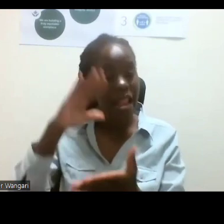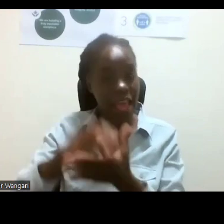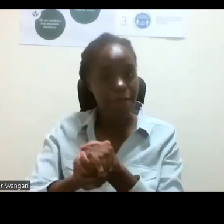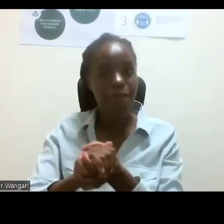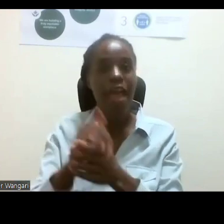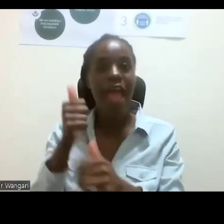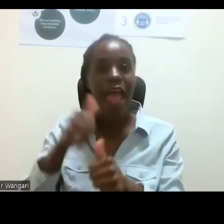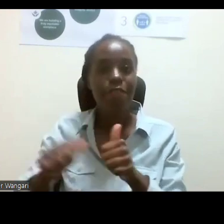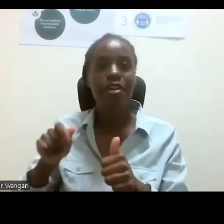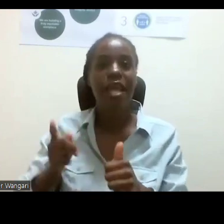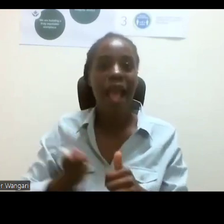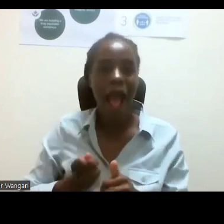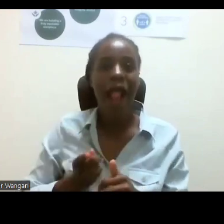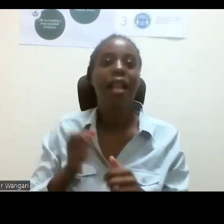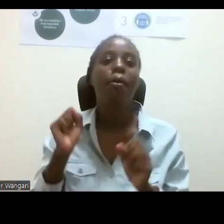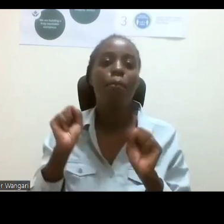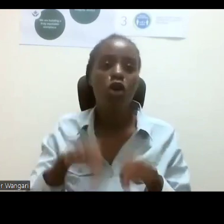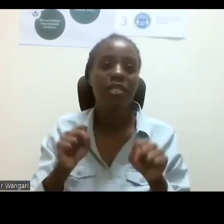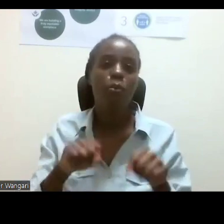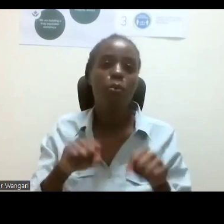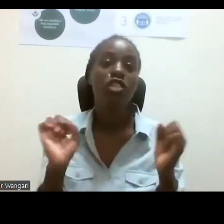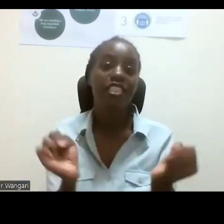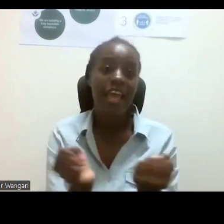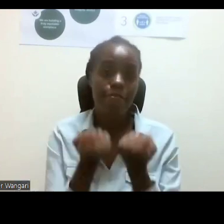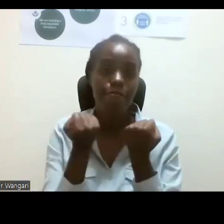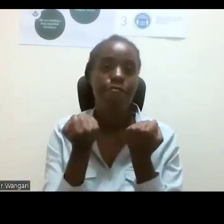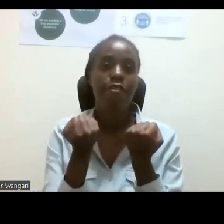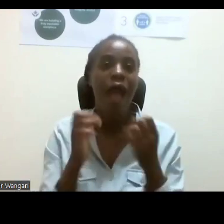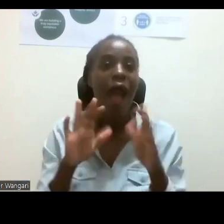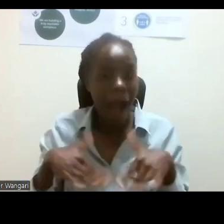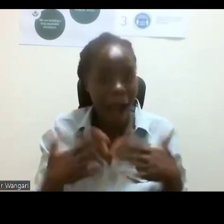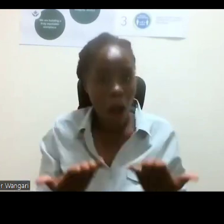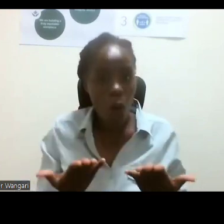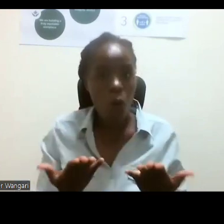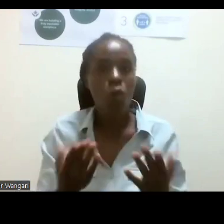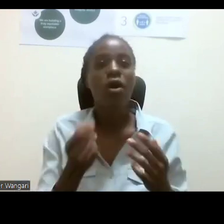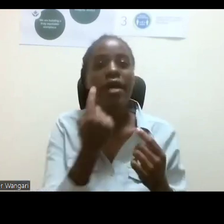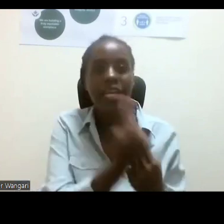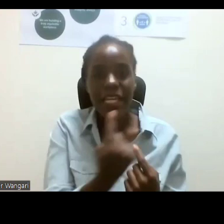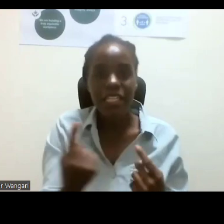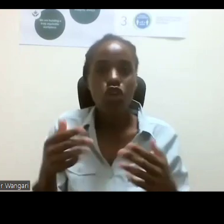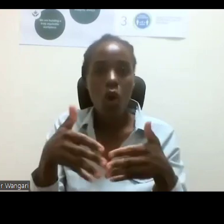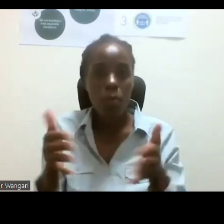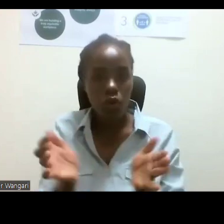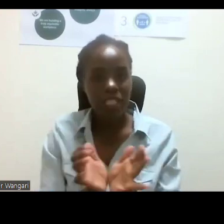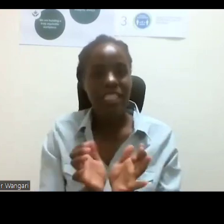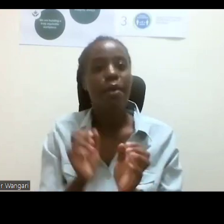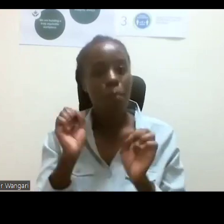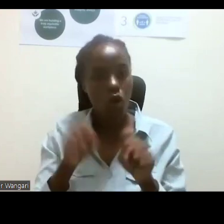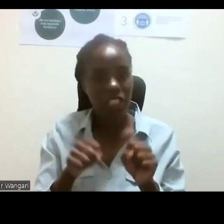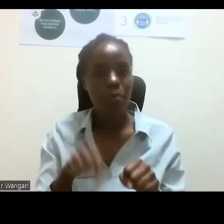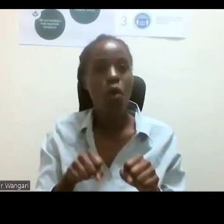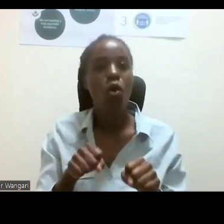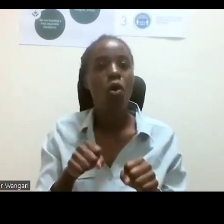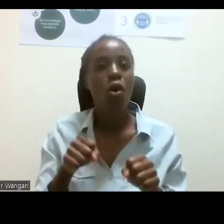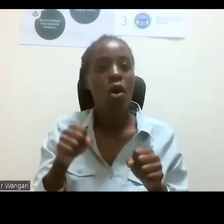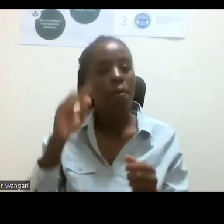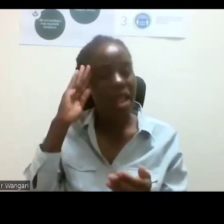as communities are fully engaged in the process of bringing the cut to an end. So a